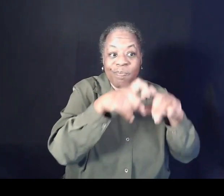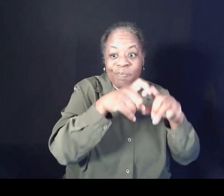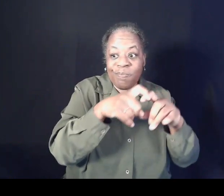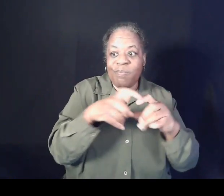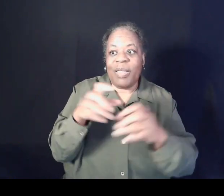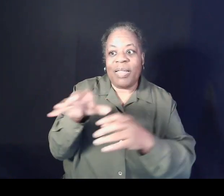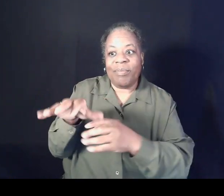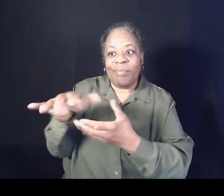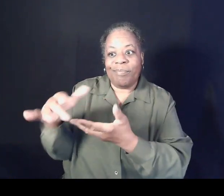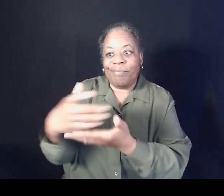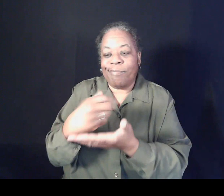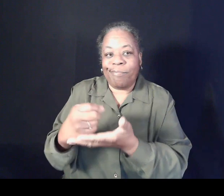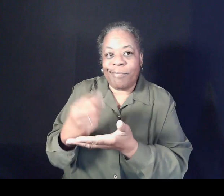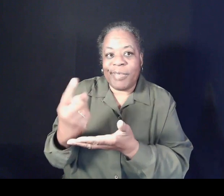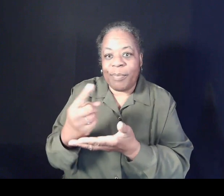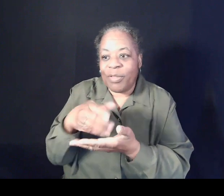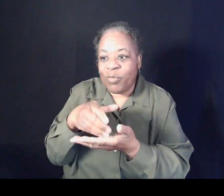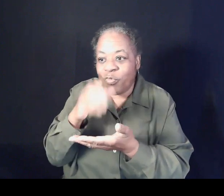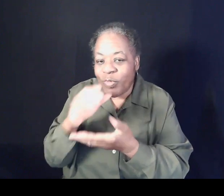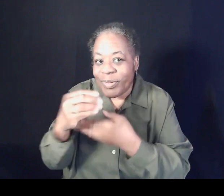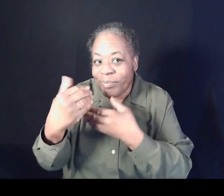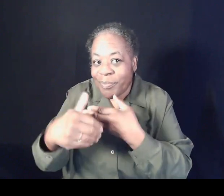participate. Let's pray together.